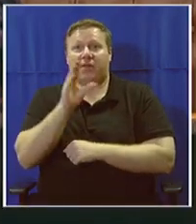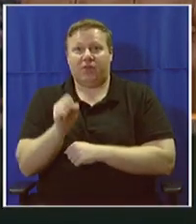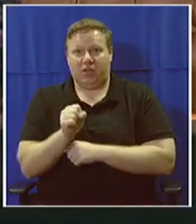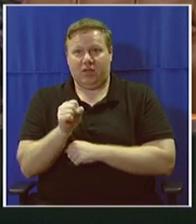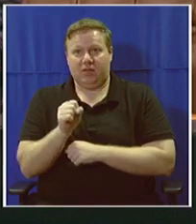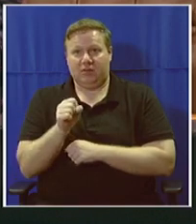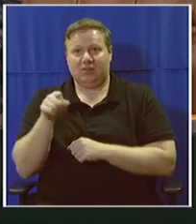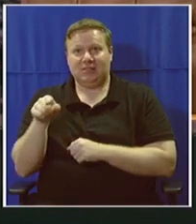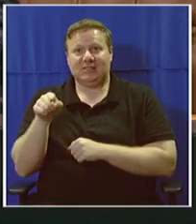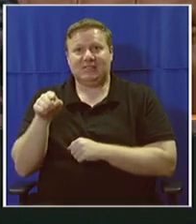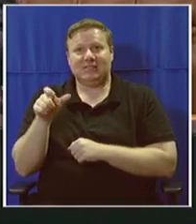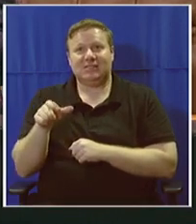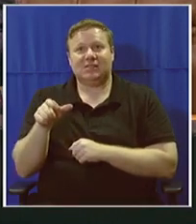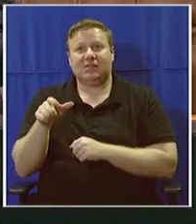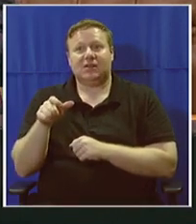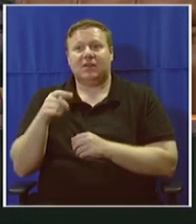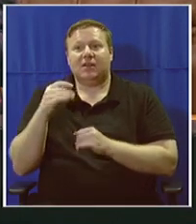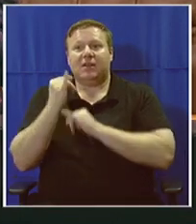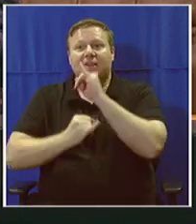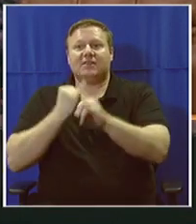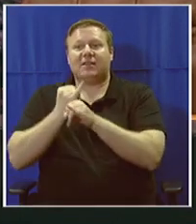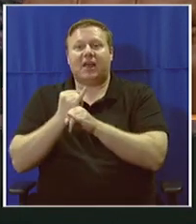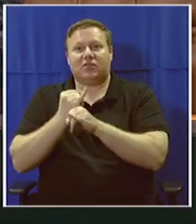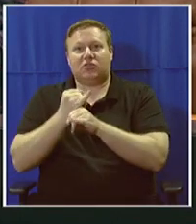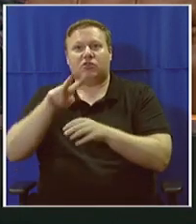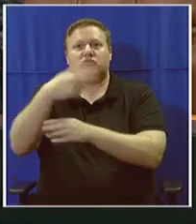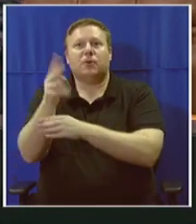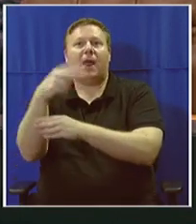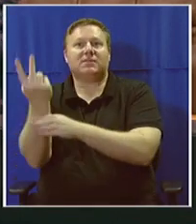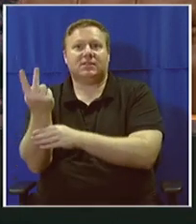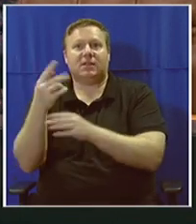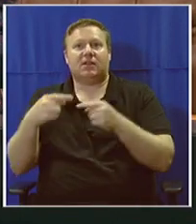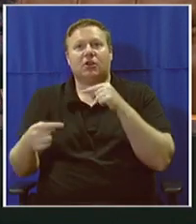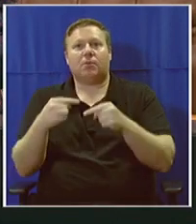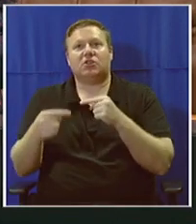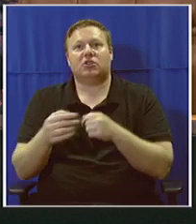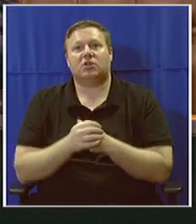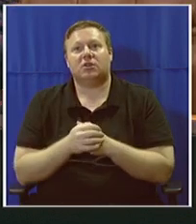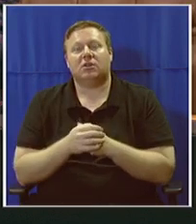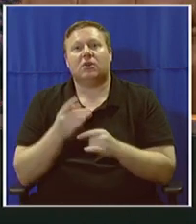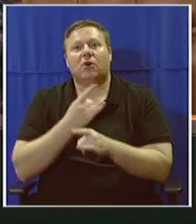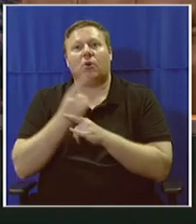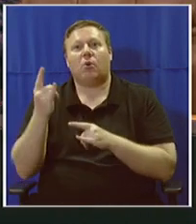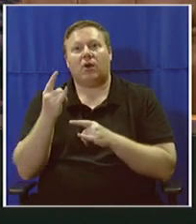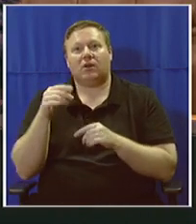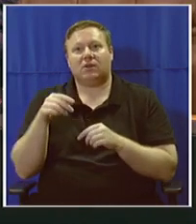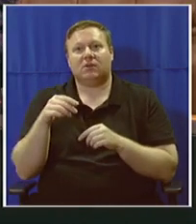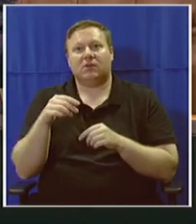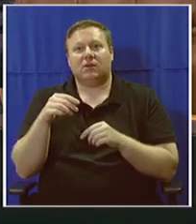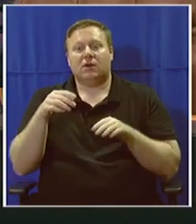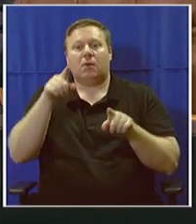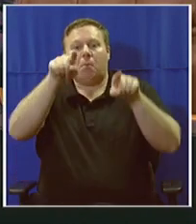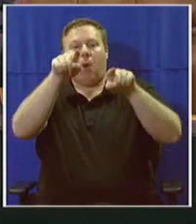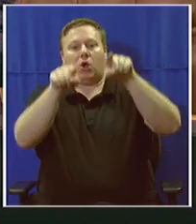at an international gymnastics competition. Further notes that Ms. Rooskrans won a gold medal in the uneven bars